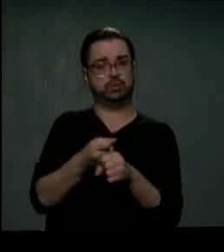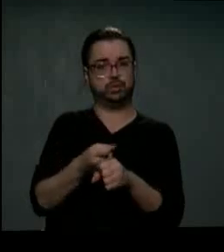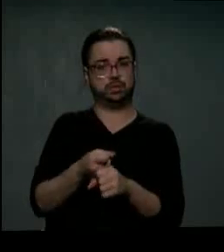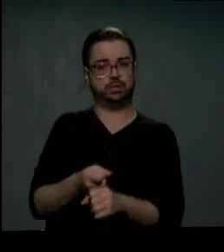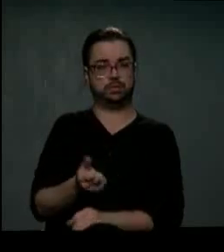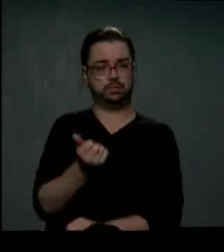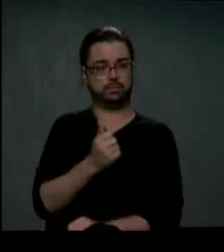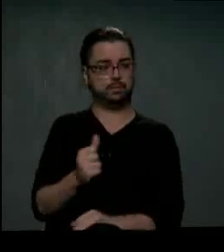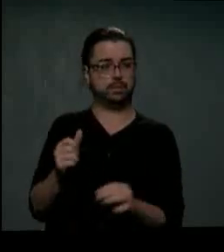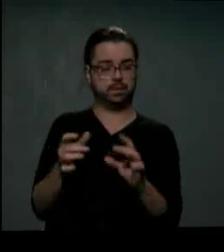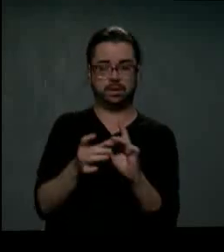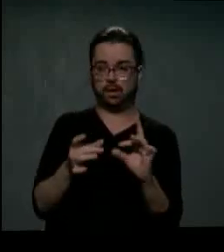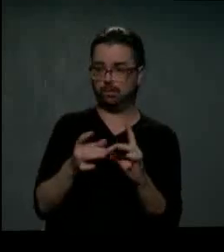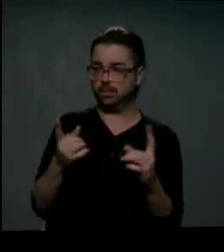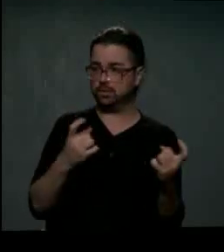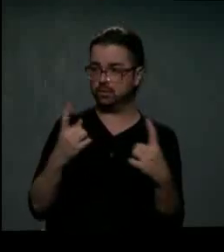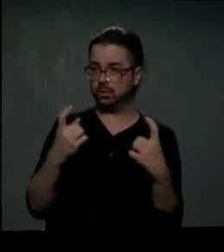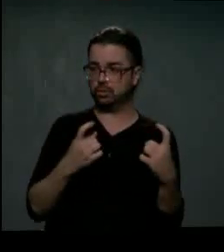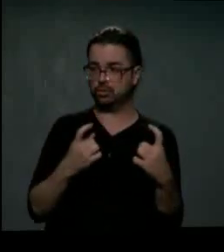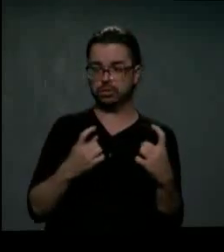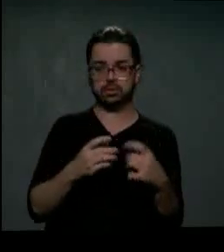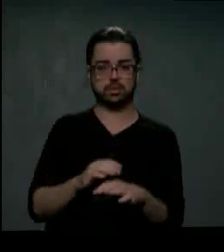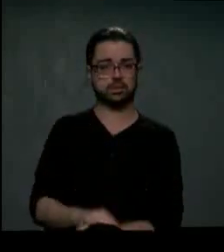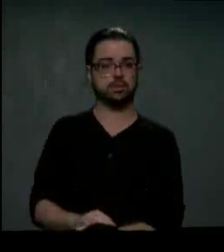any comments or questions?